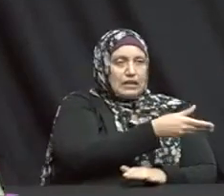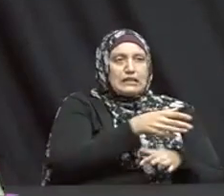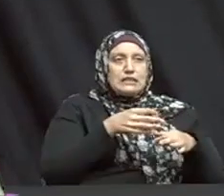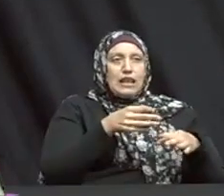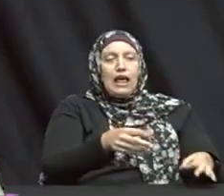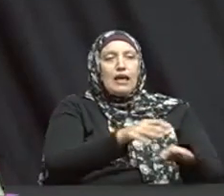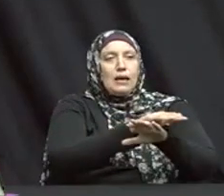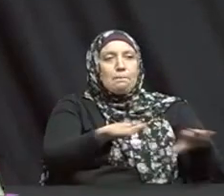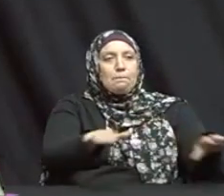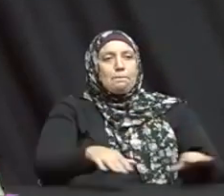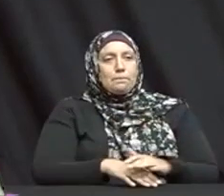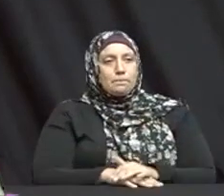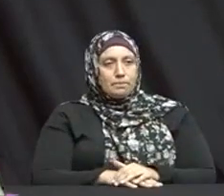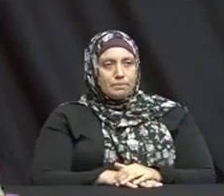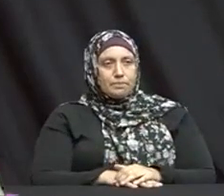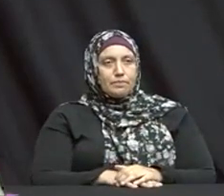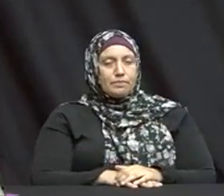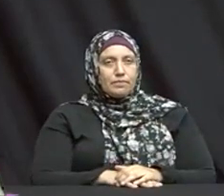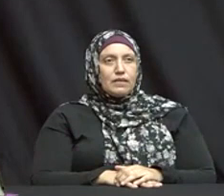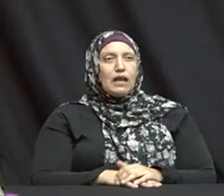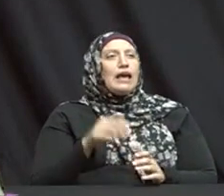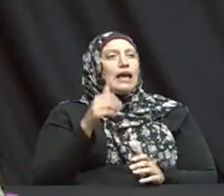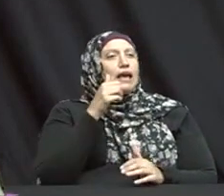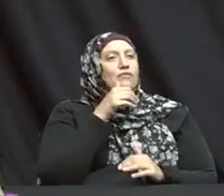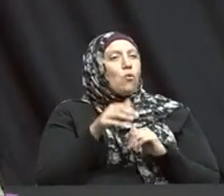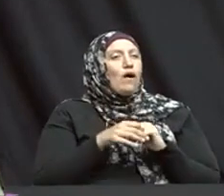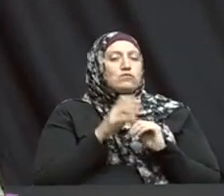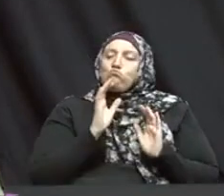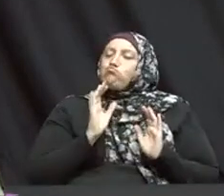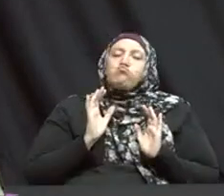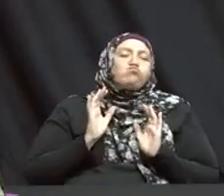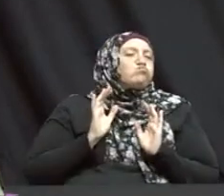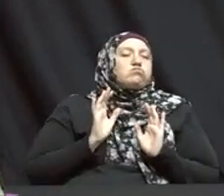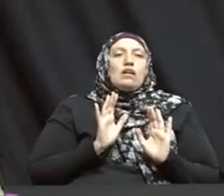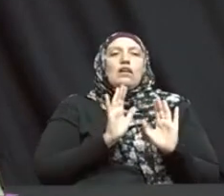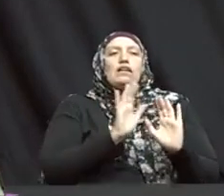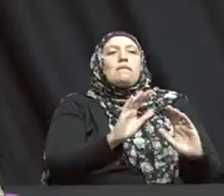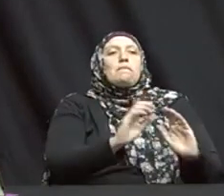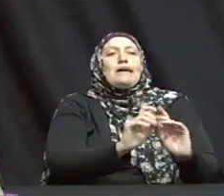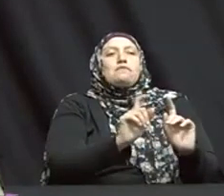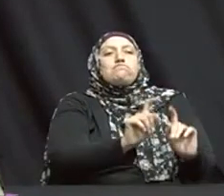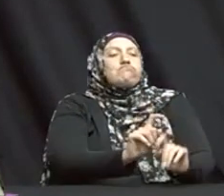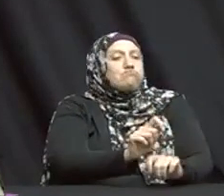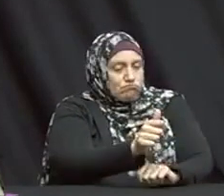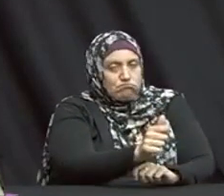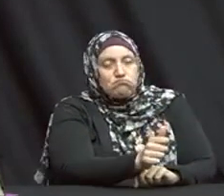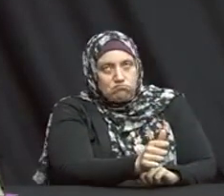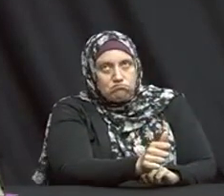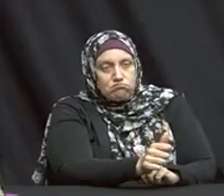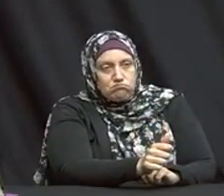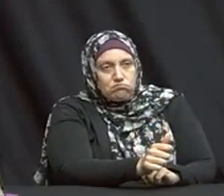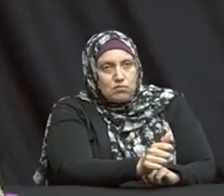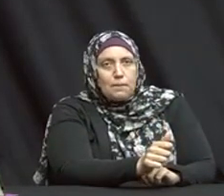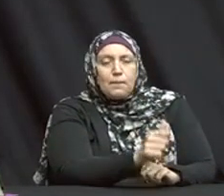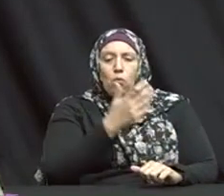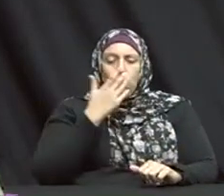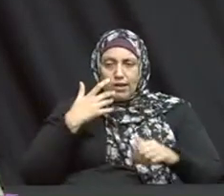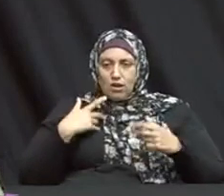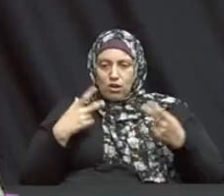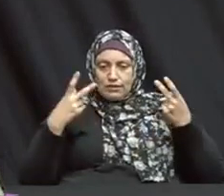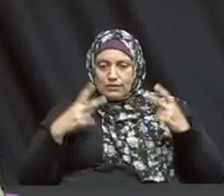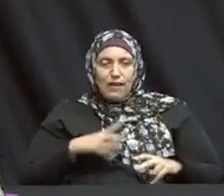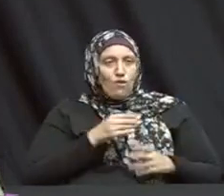No. Unless if she doesn't want it now, otherwise she is entitled. Upon my death, she is entitled to her share. Sheikh,